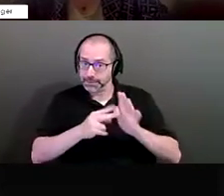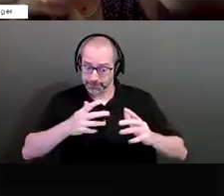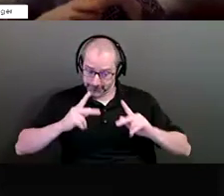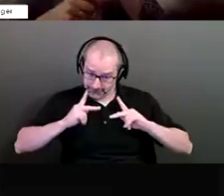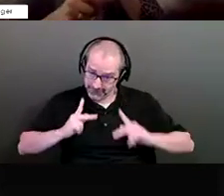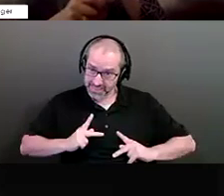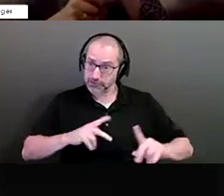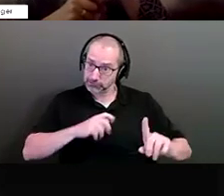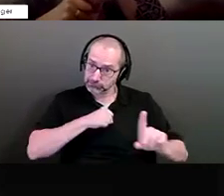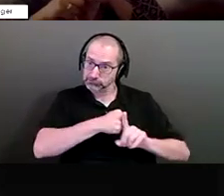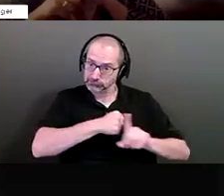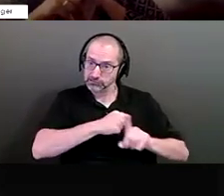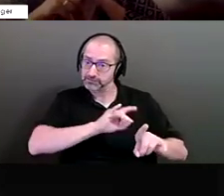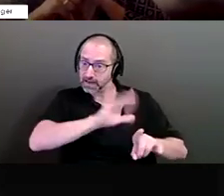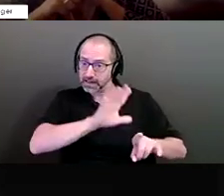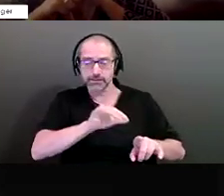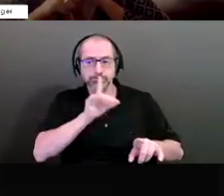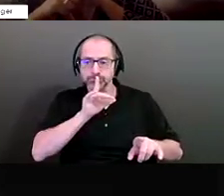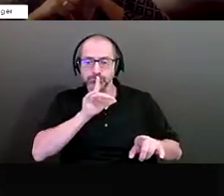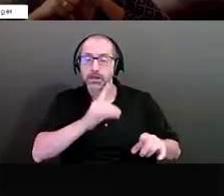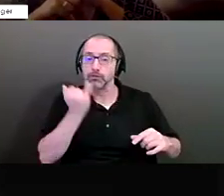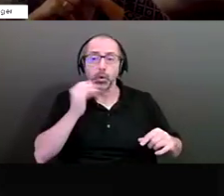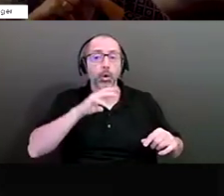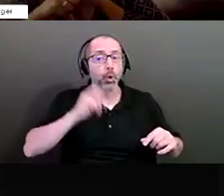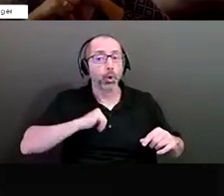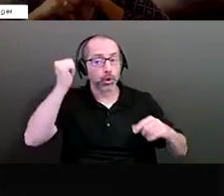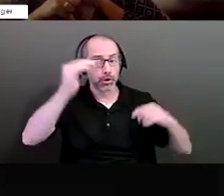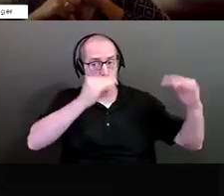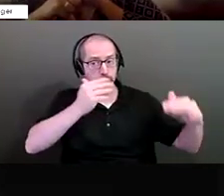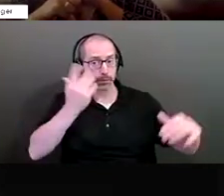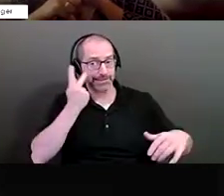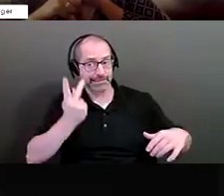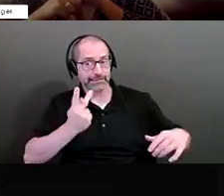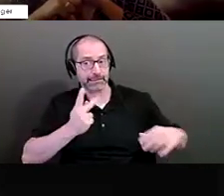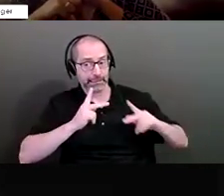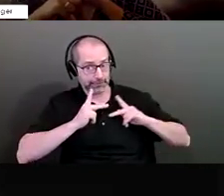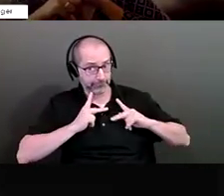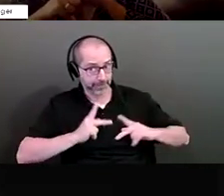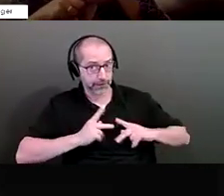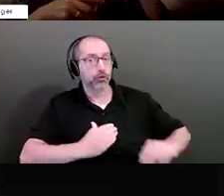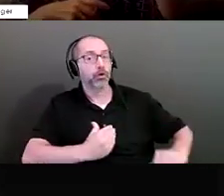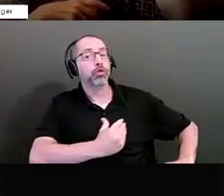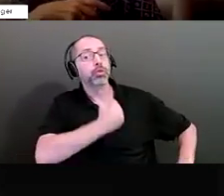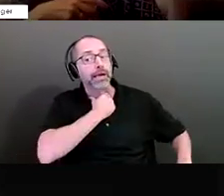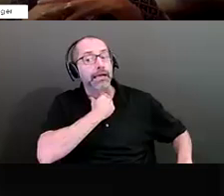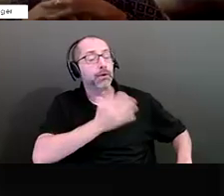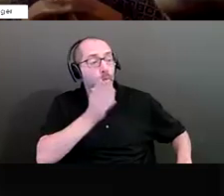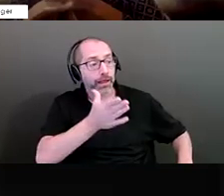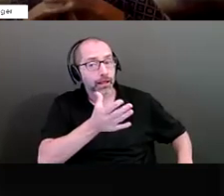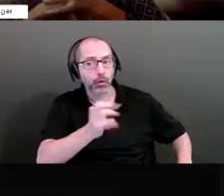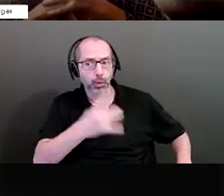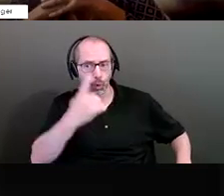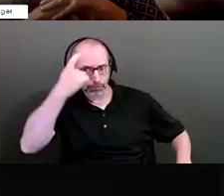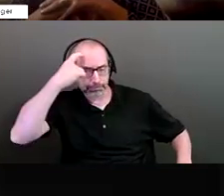In the case of older adults, especially, we see that the threat of physical violence or even psychological